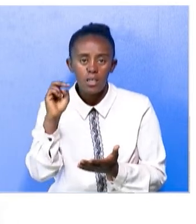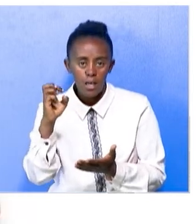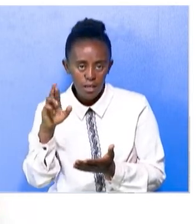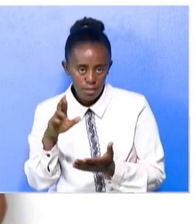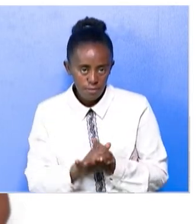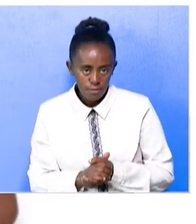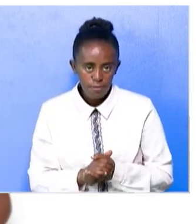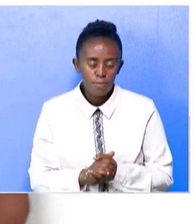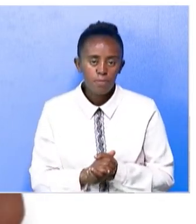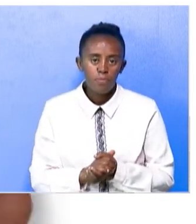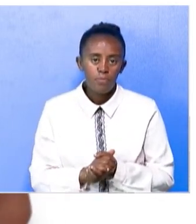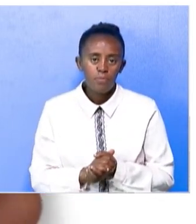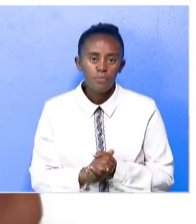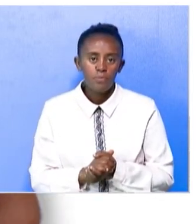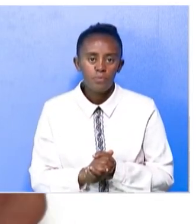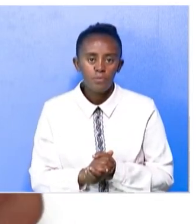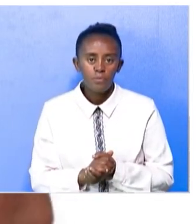dinner.